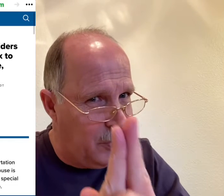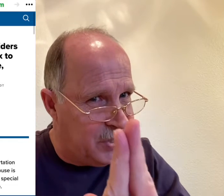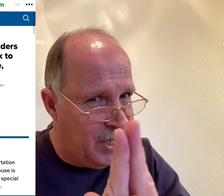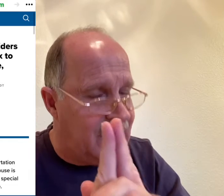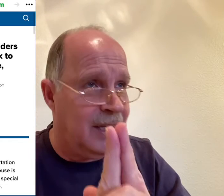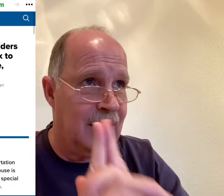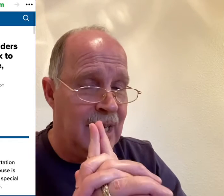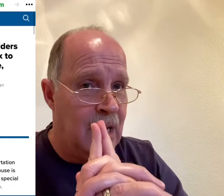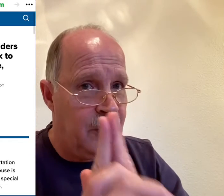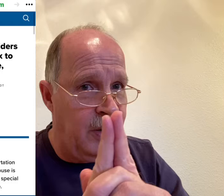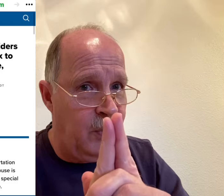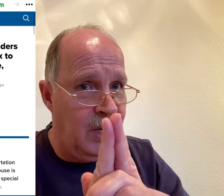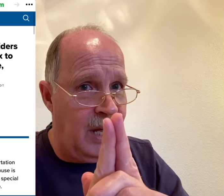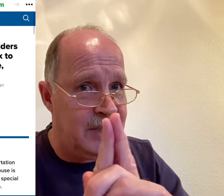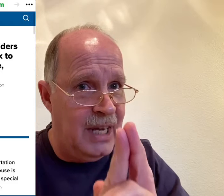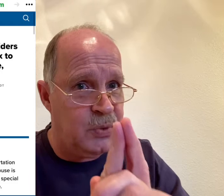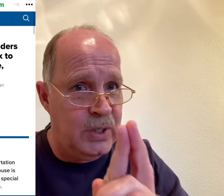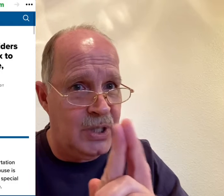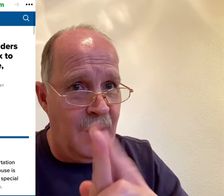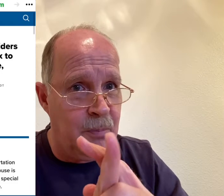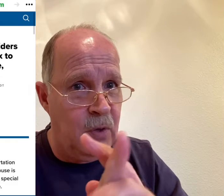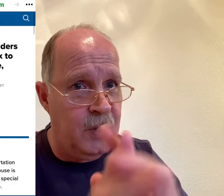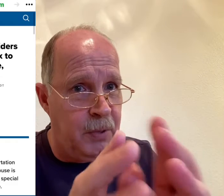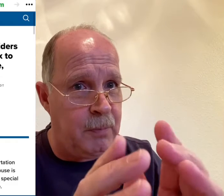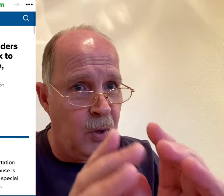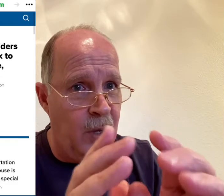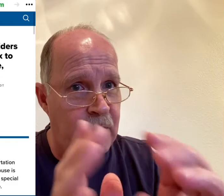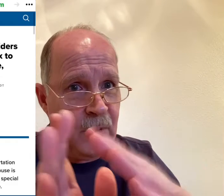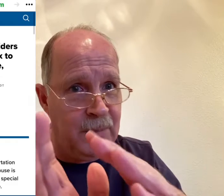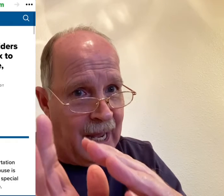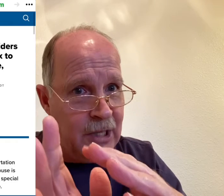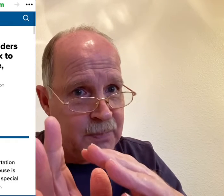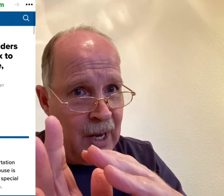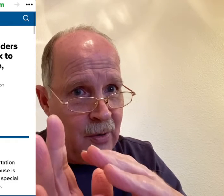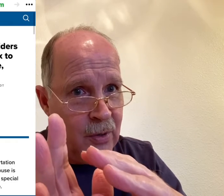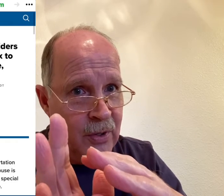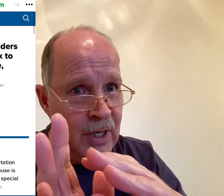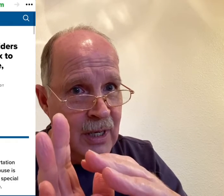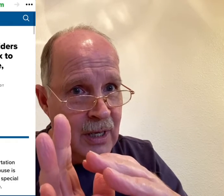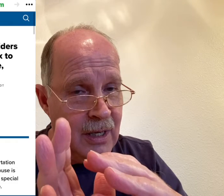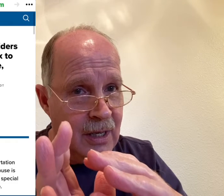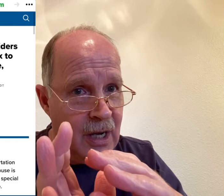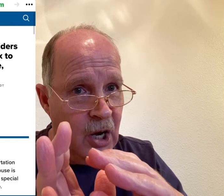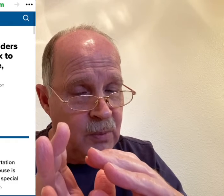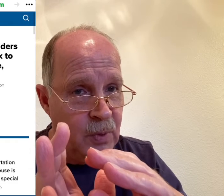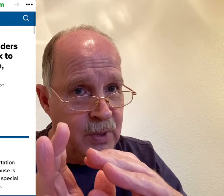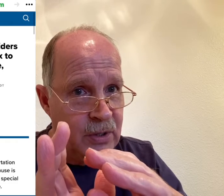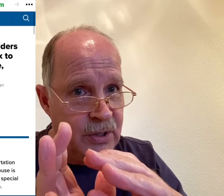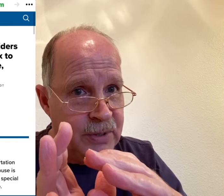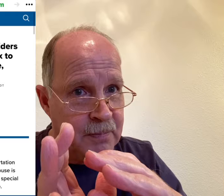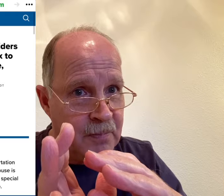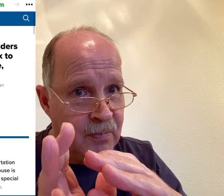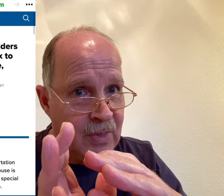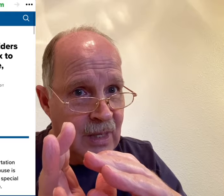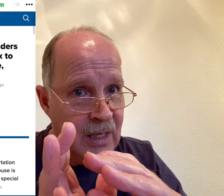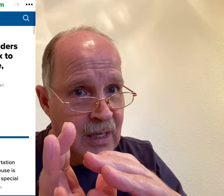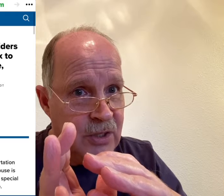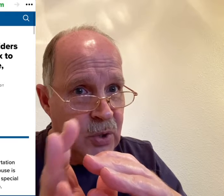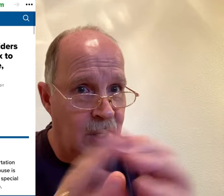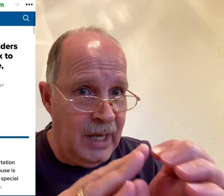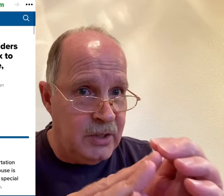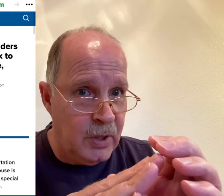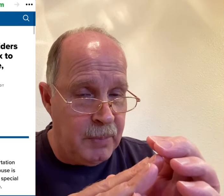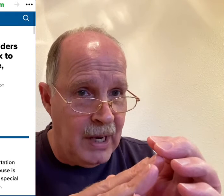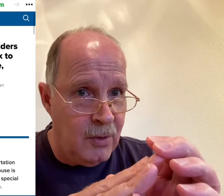out with the sun yet, but they realize as we start moving people away from gas-powered automobiles